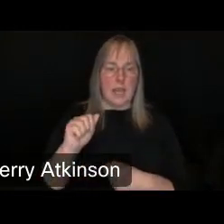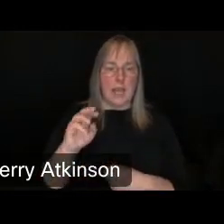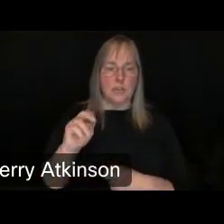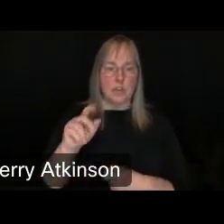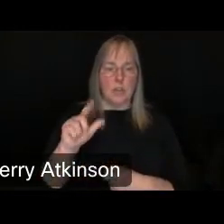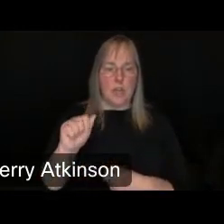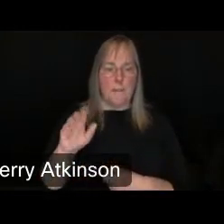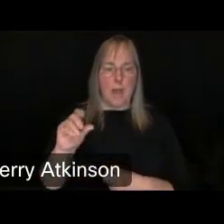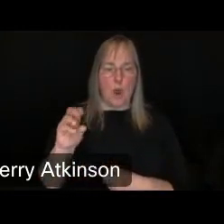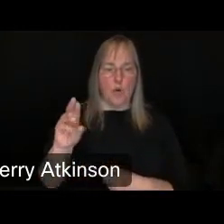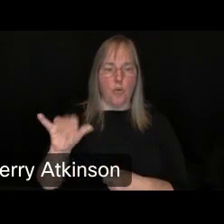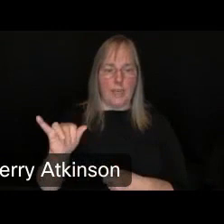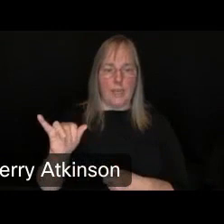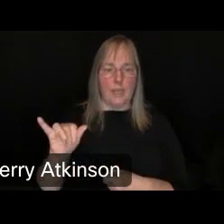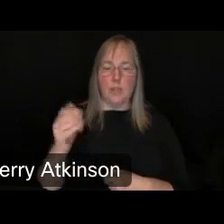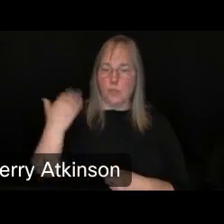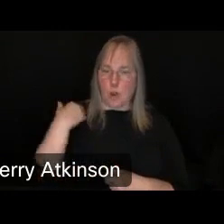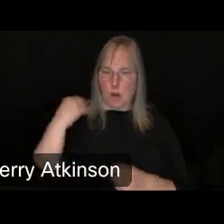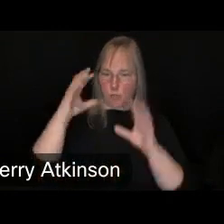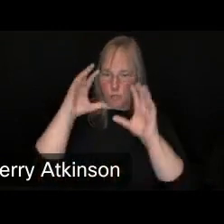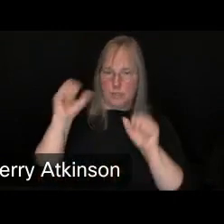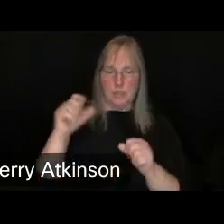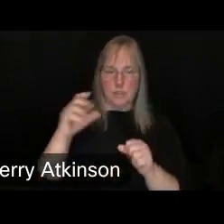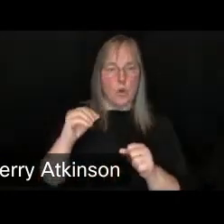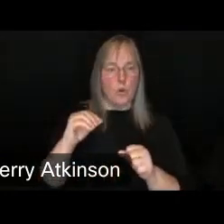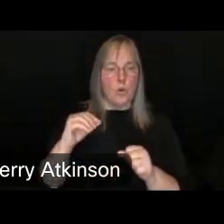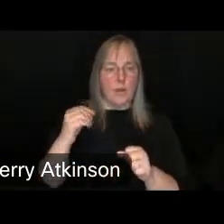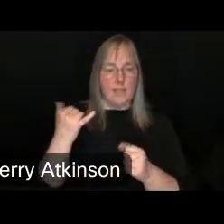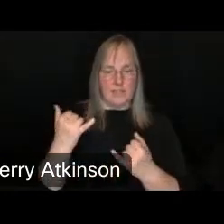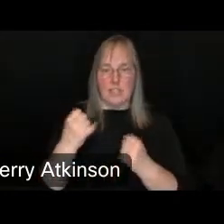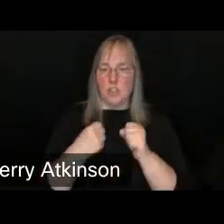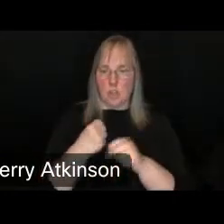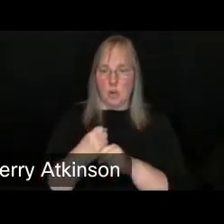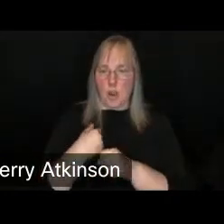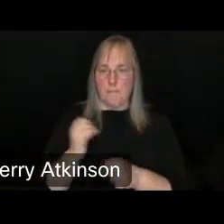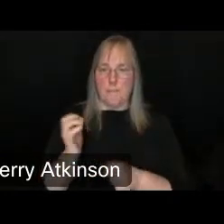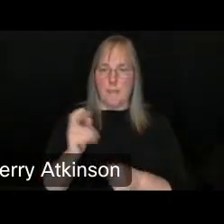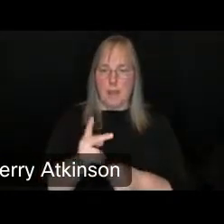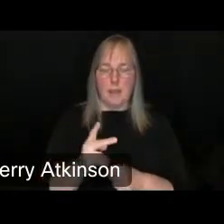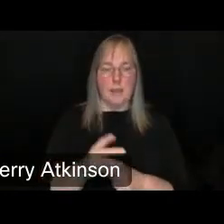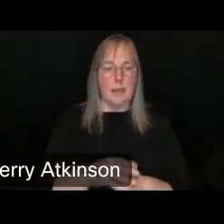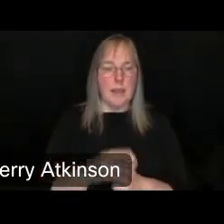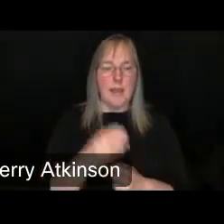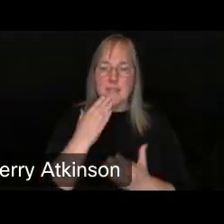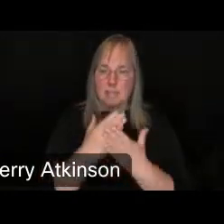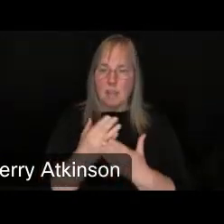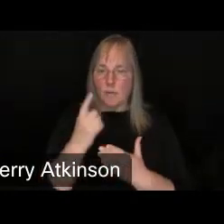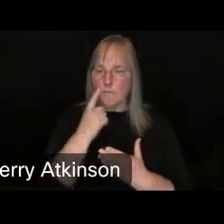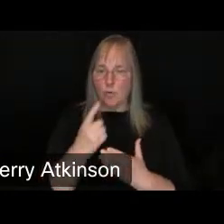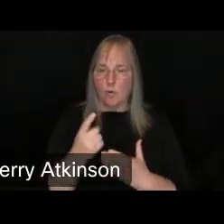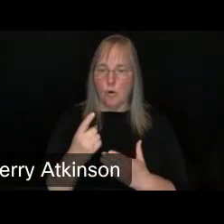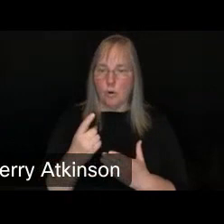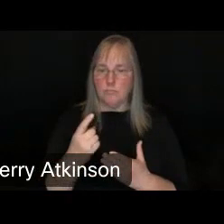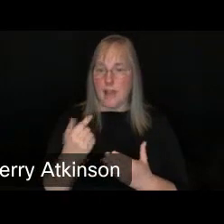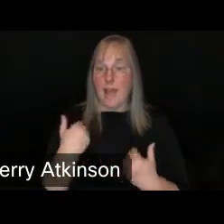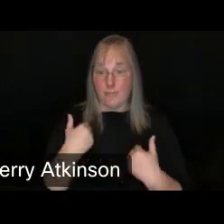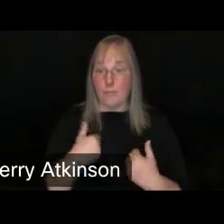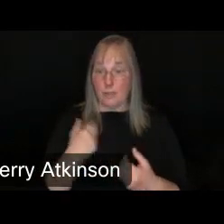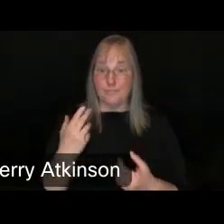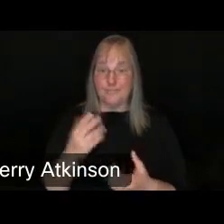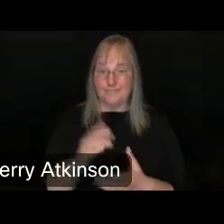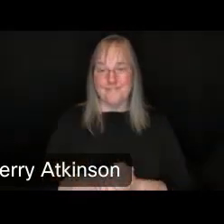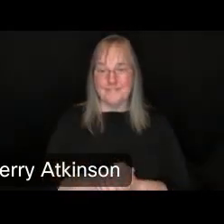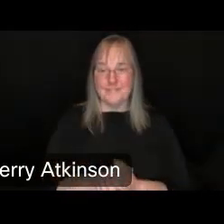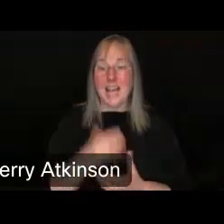Akins. So this year I'm on first deck and will be at all the meetings. Thank you all for having me. It's a joy to be here.